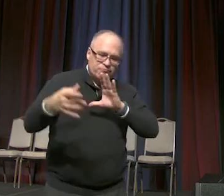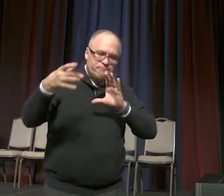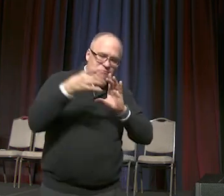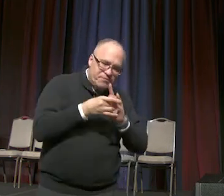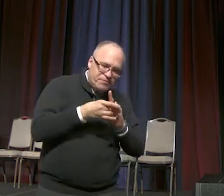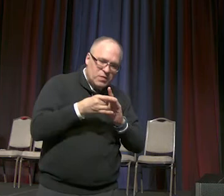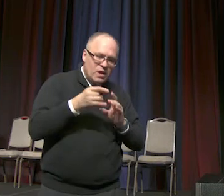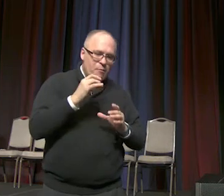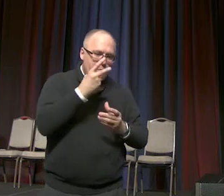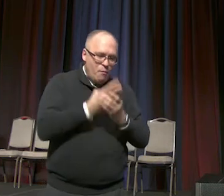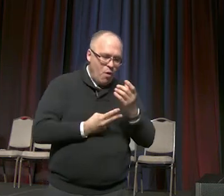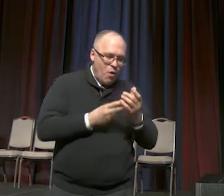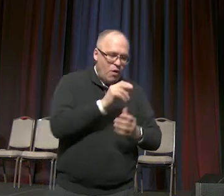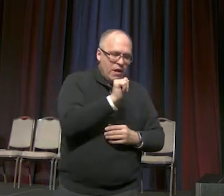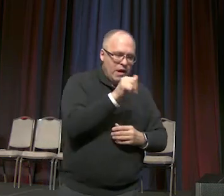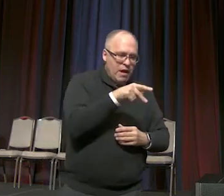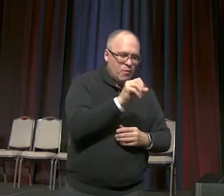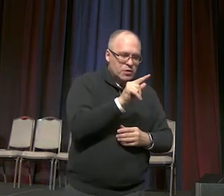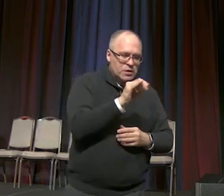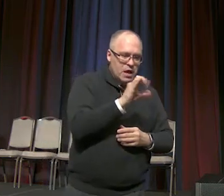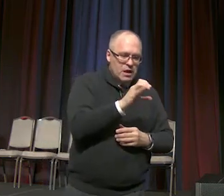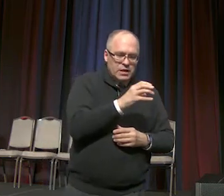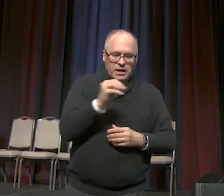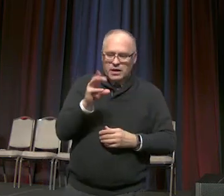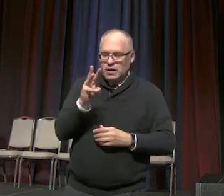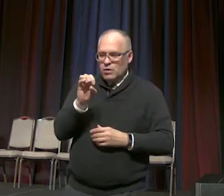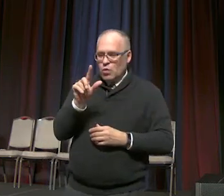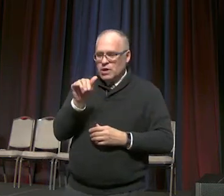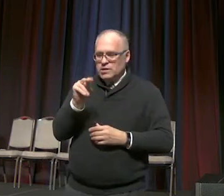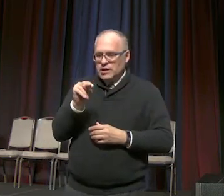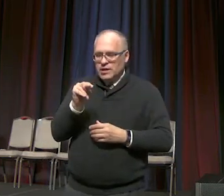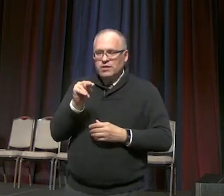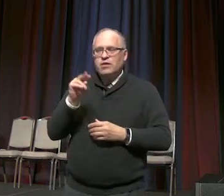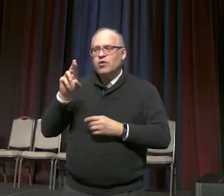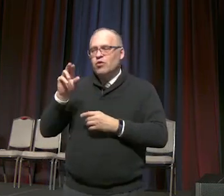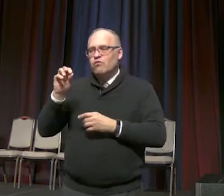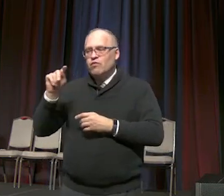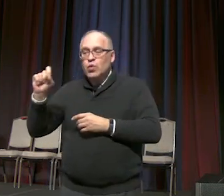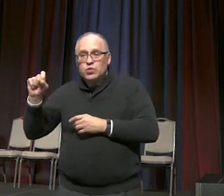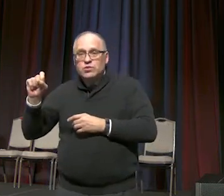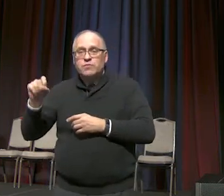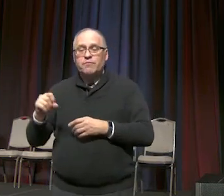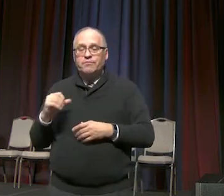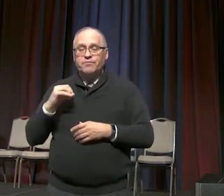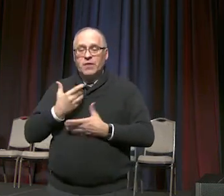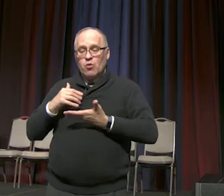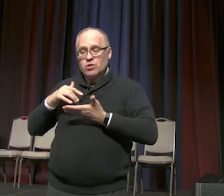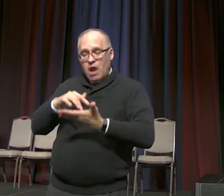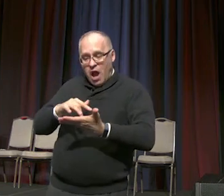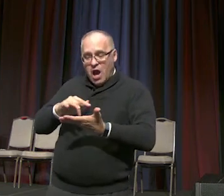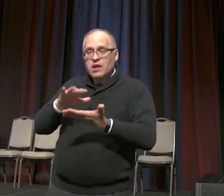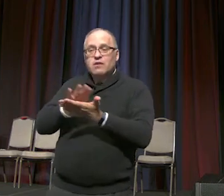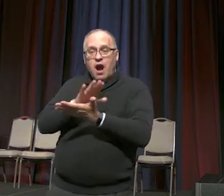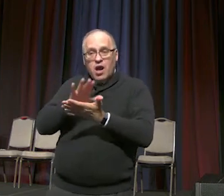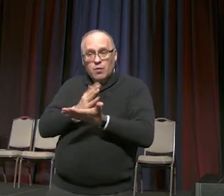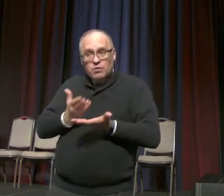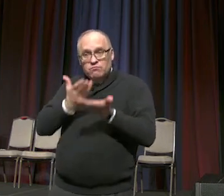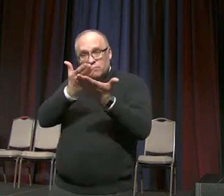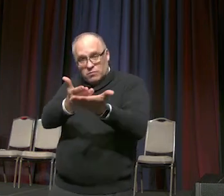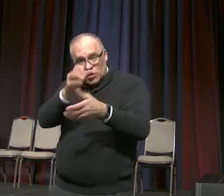apostolic and Wesleyan roots. The study document we are offering the church is designed to guide our